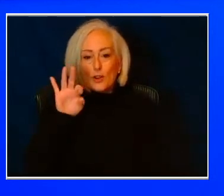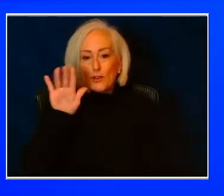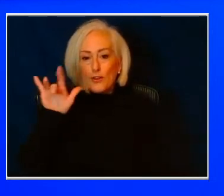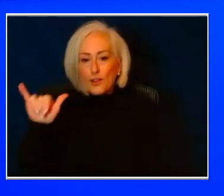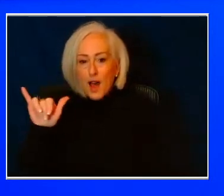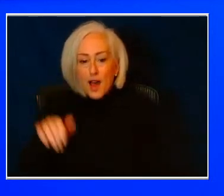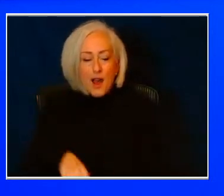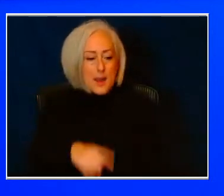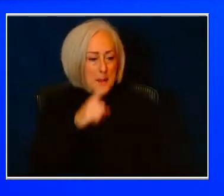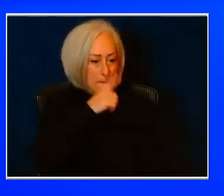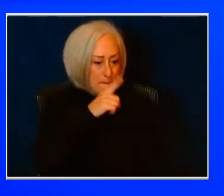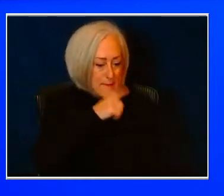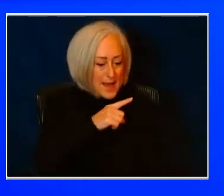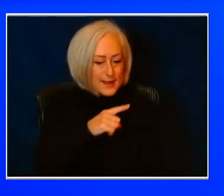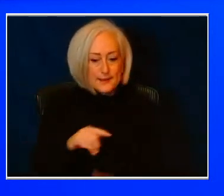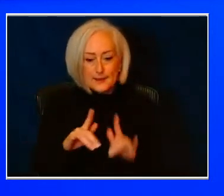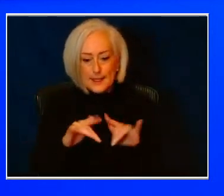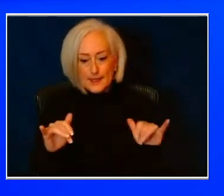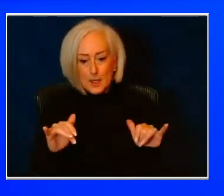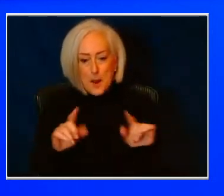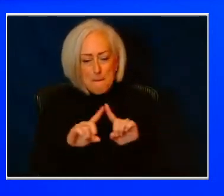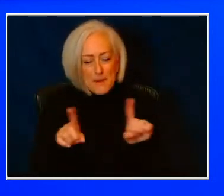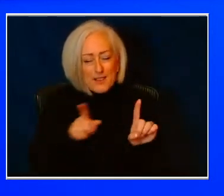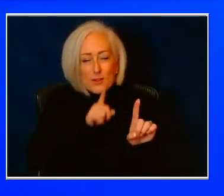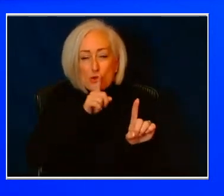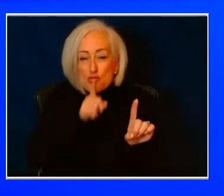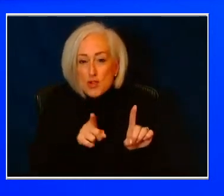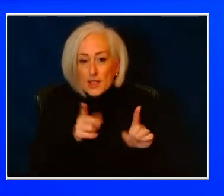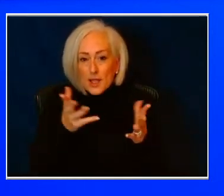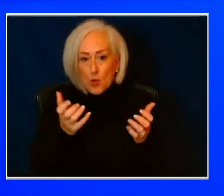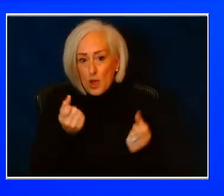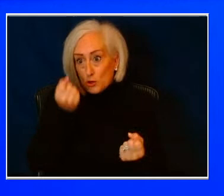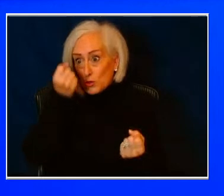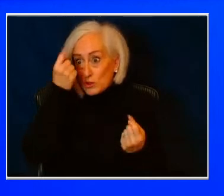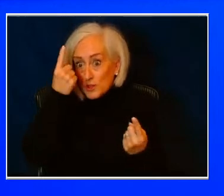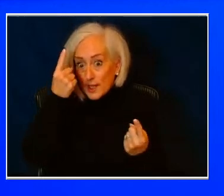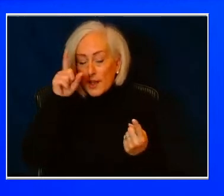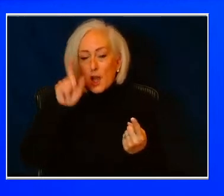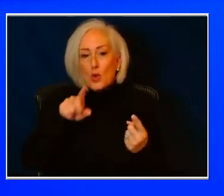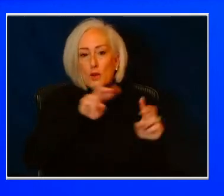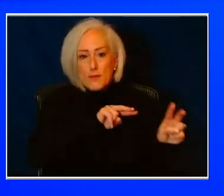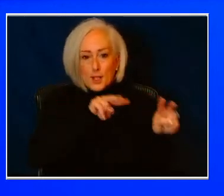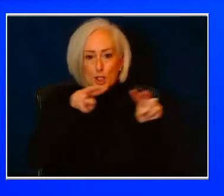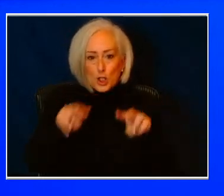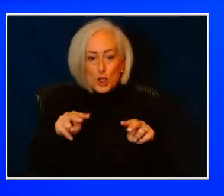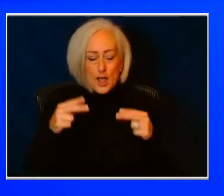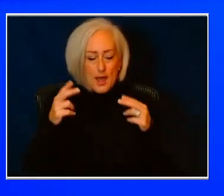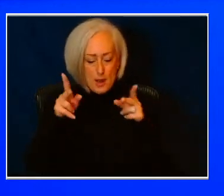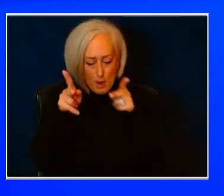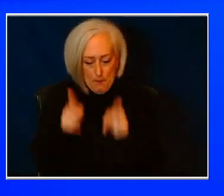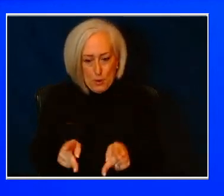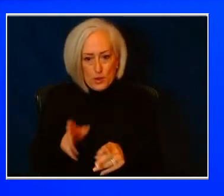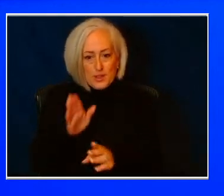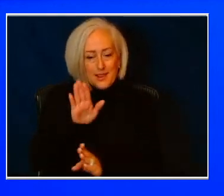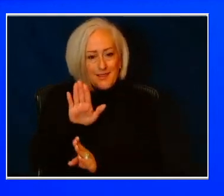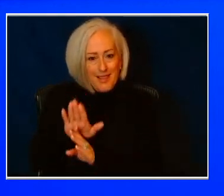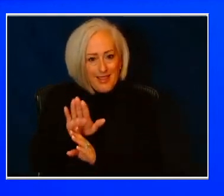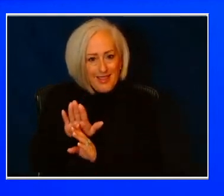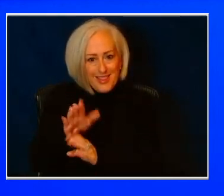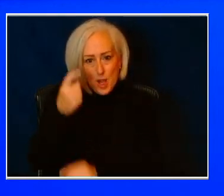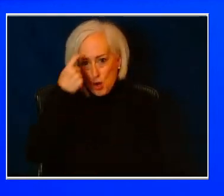to understand the disease, then we need to go to the human brain. And that's where this epilepsy patient comes into the